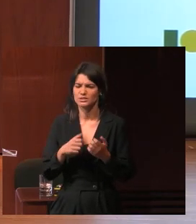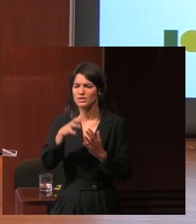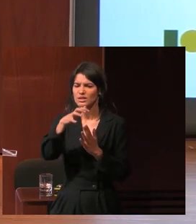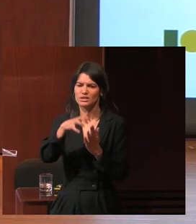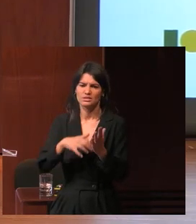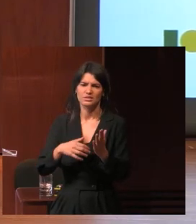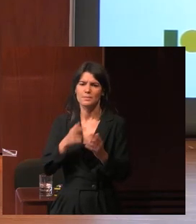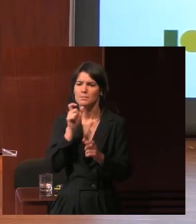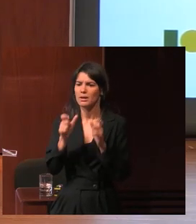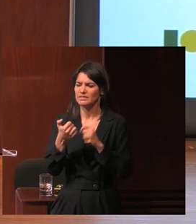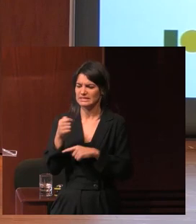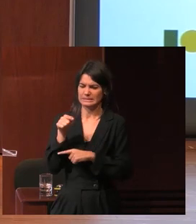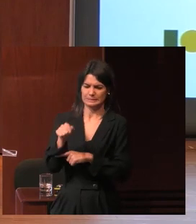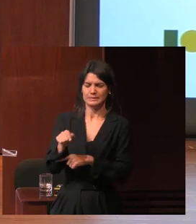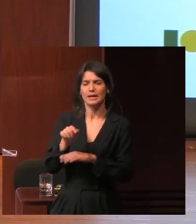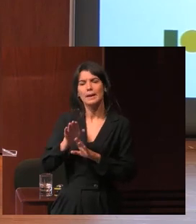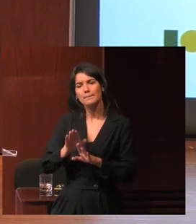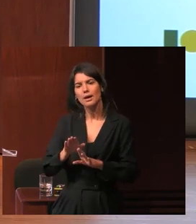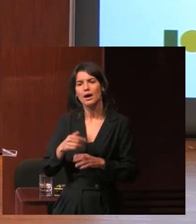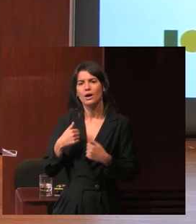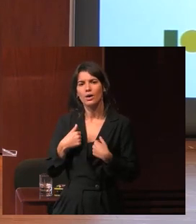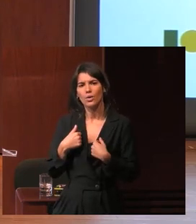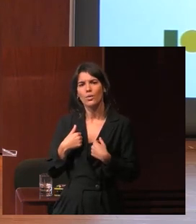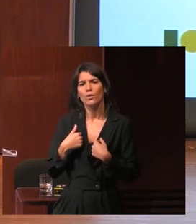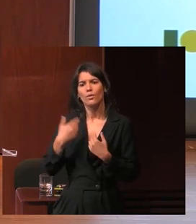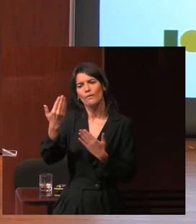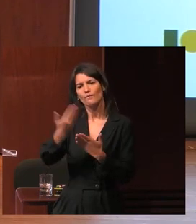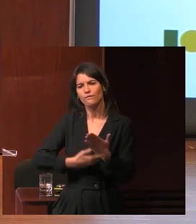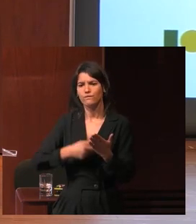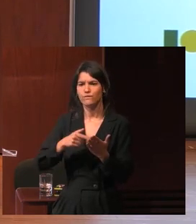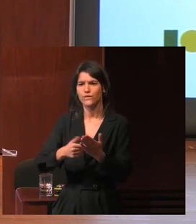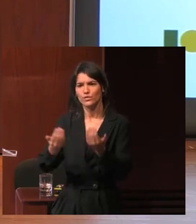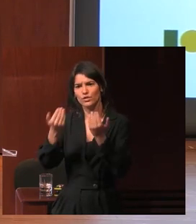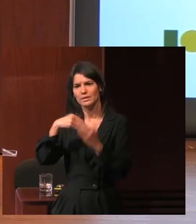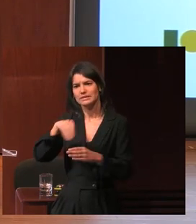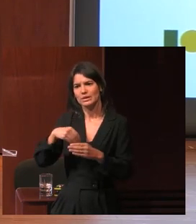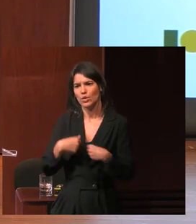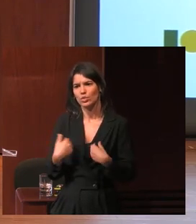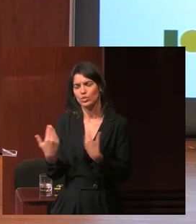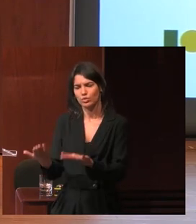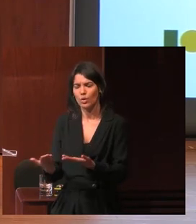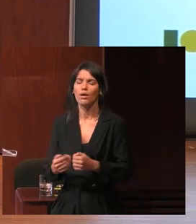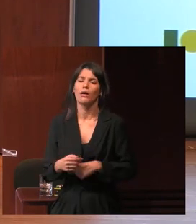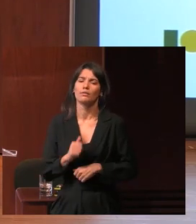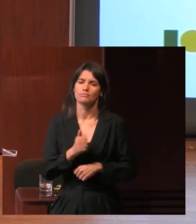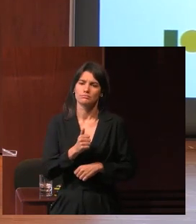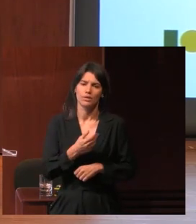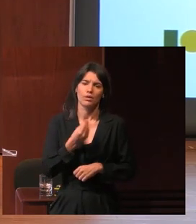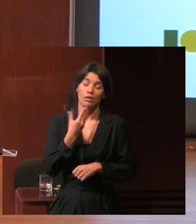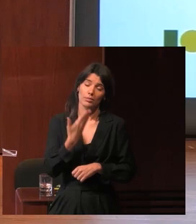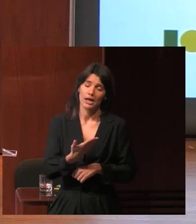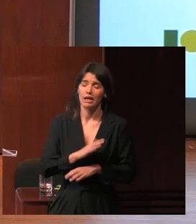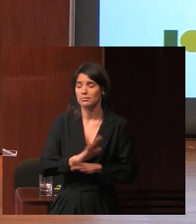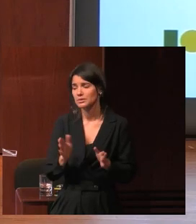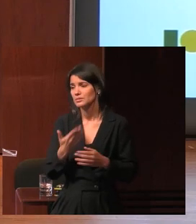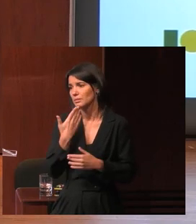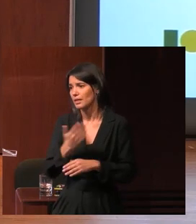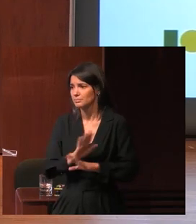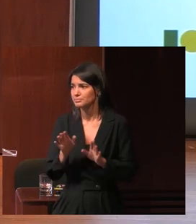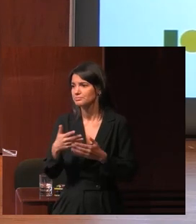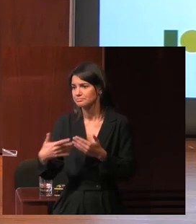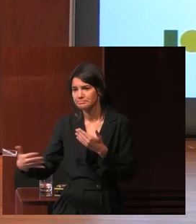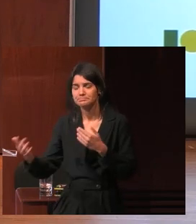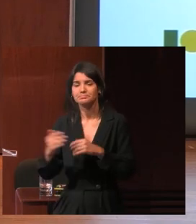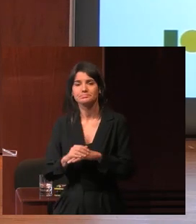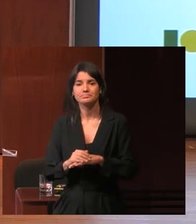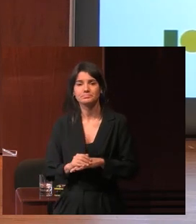give you the content page for this. Okay, then I thank you, and so on. So this is, you experience a